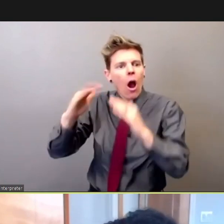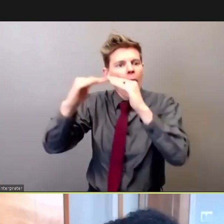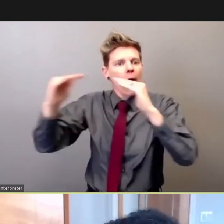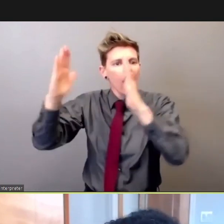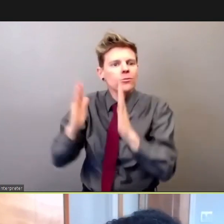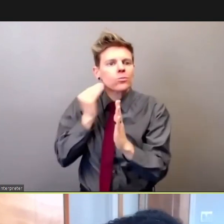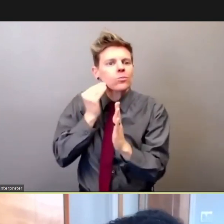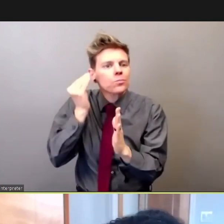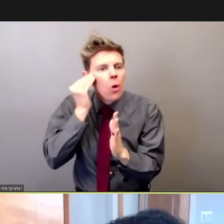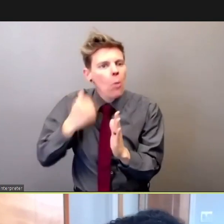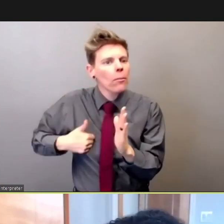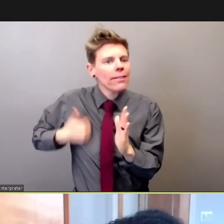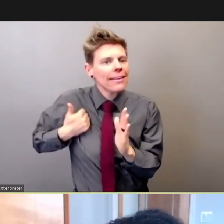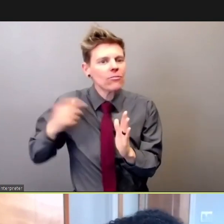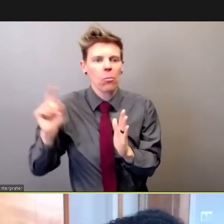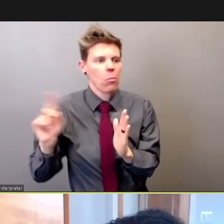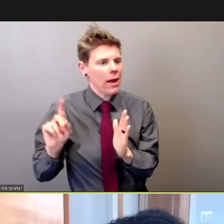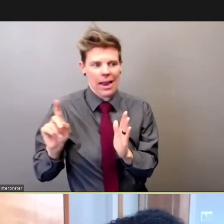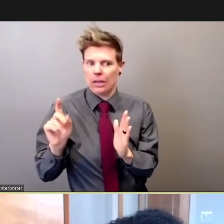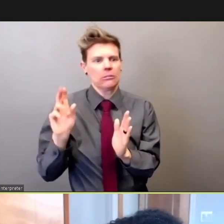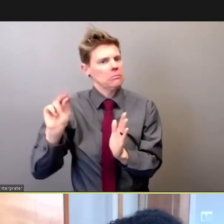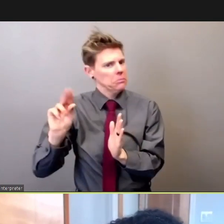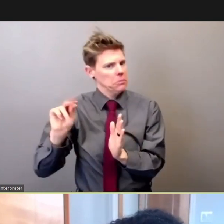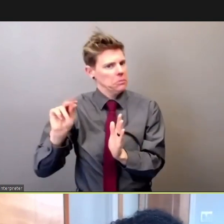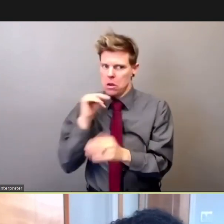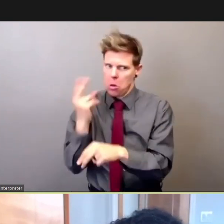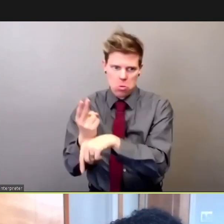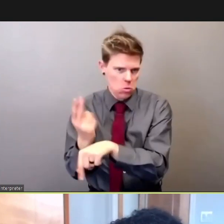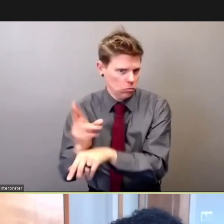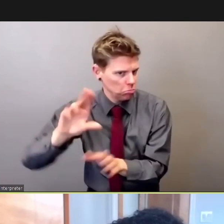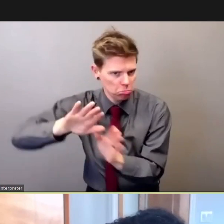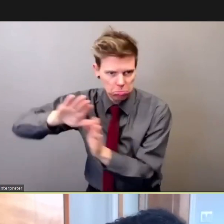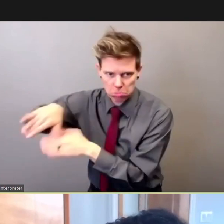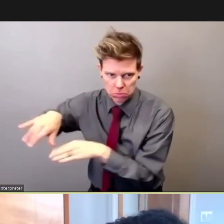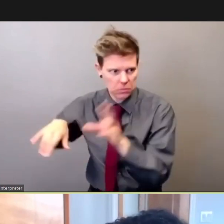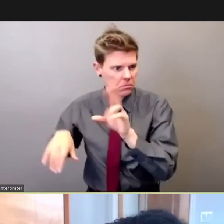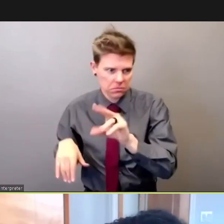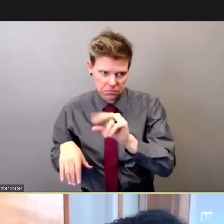we had the best data possible to share with the community.